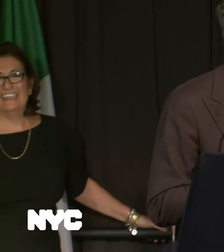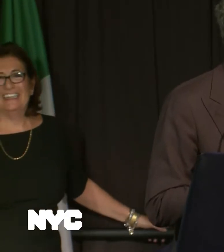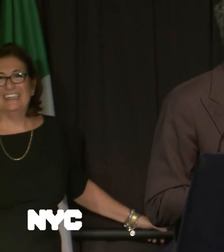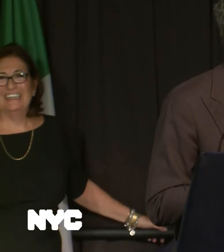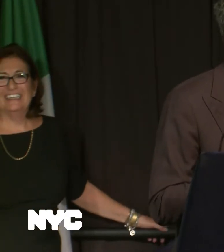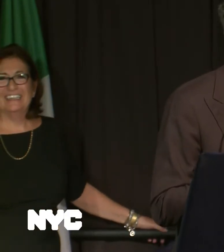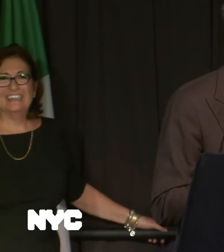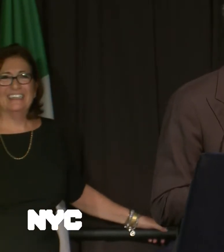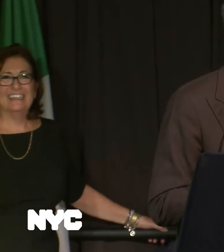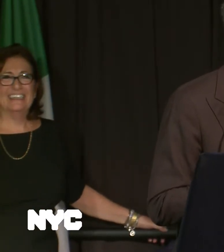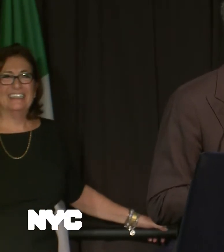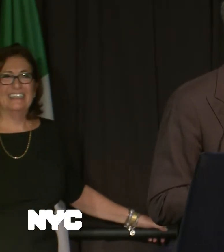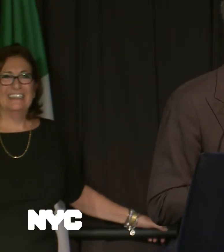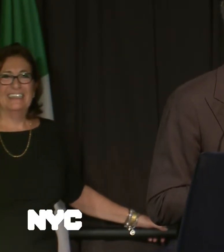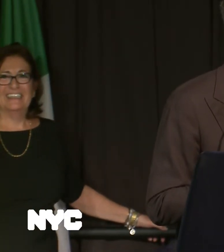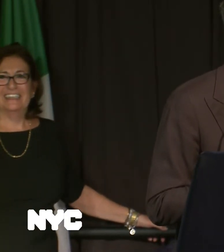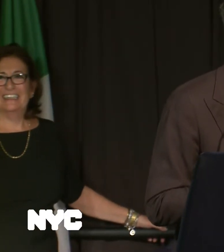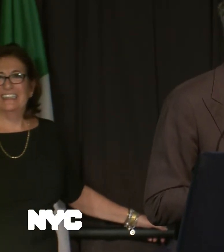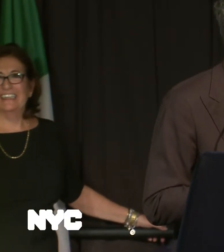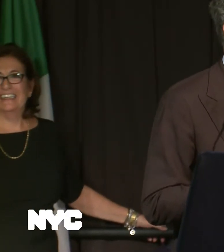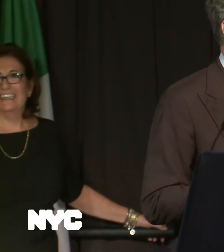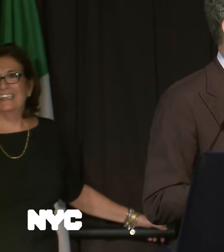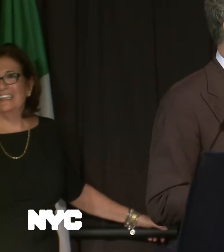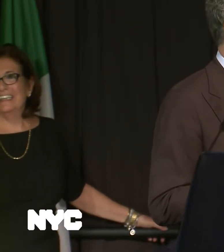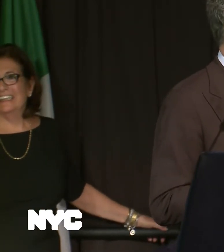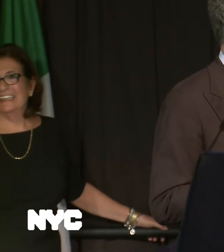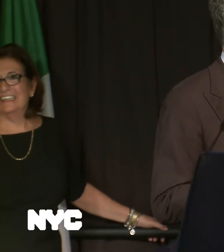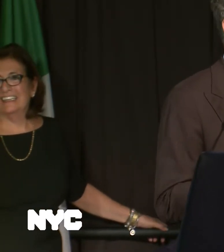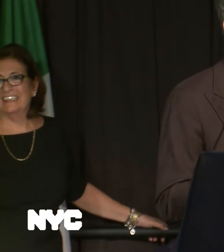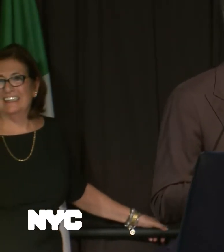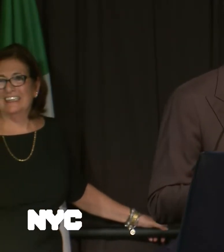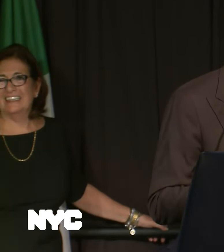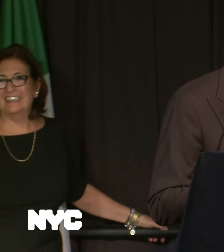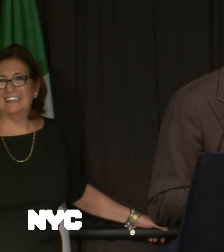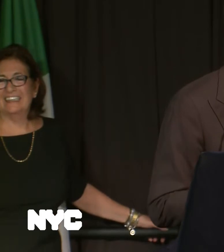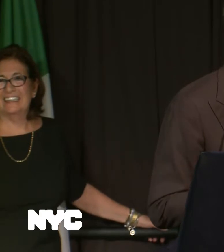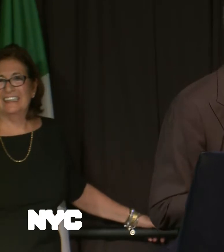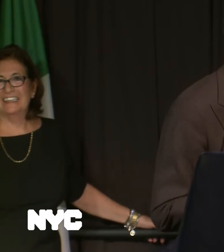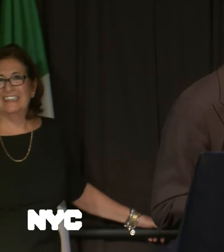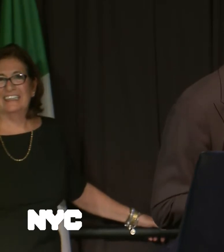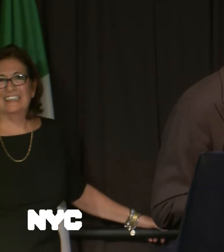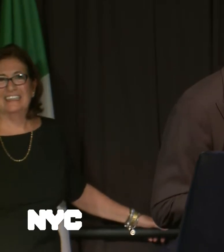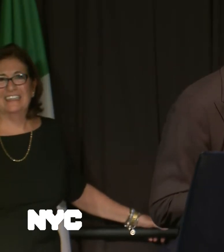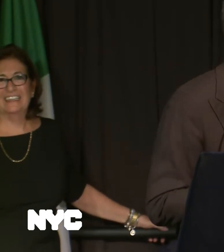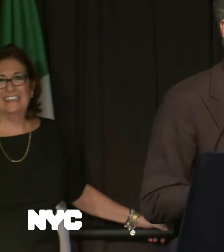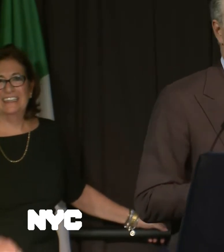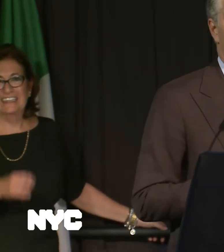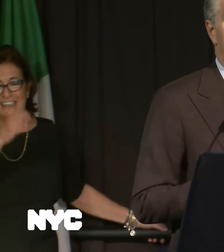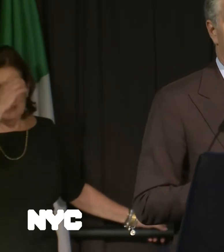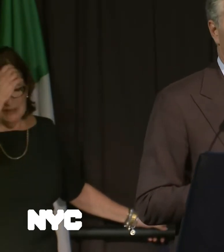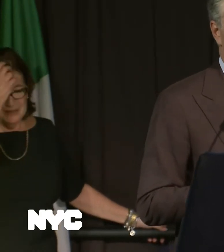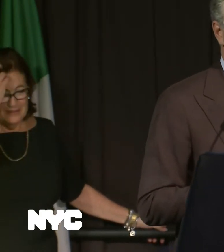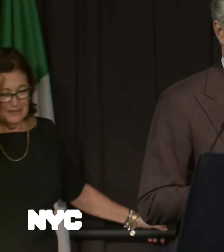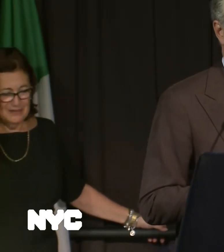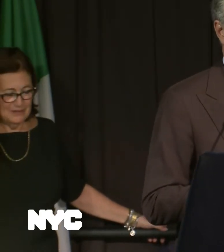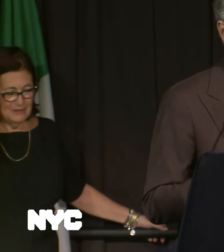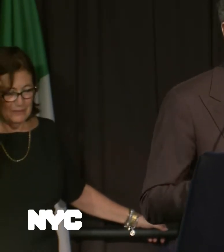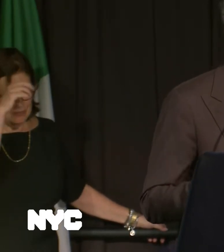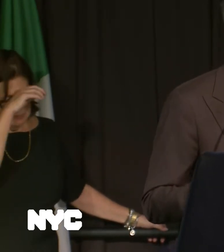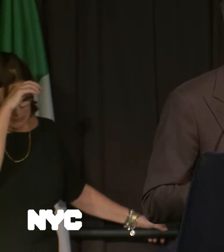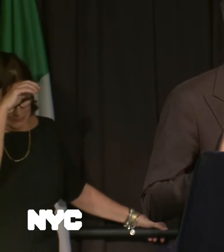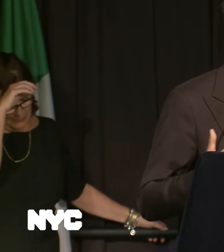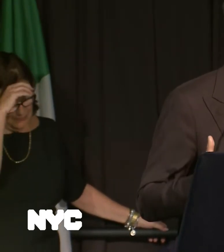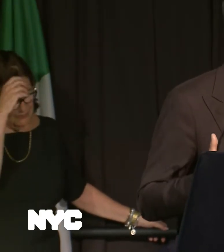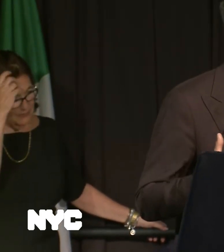every day arrive in Queens through the JFK, to the fantastic Arthur Avenue of the Bronx, and to